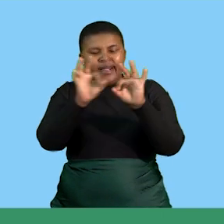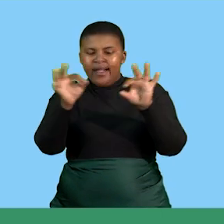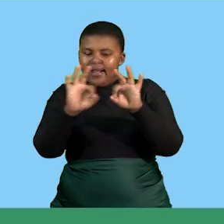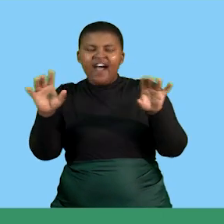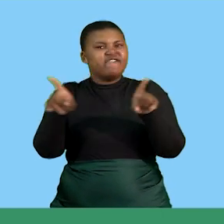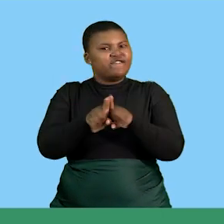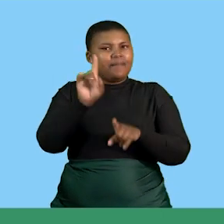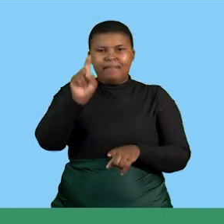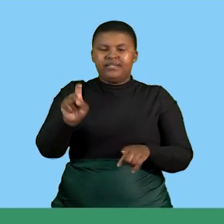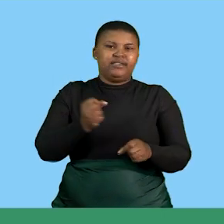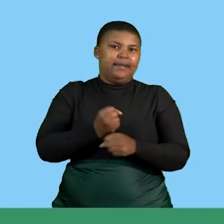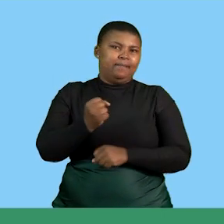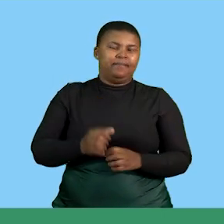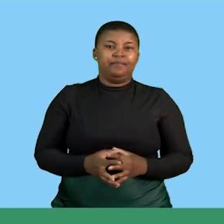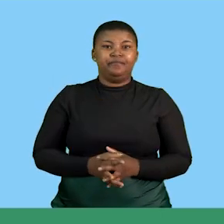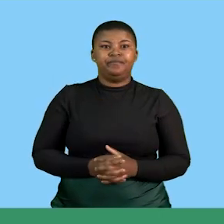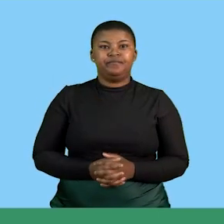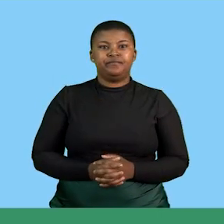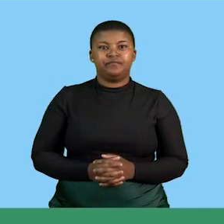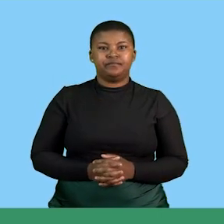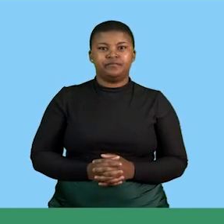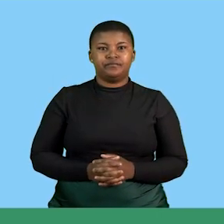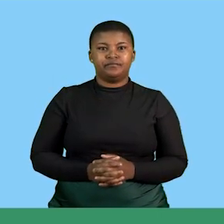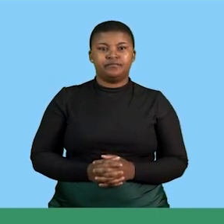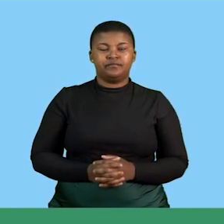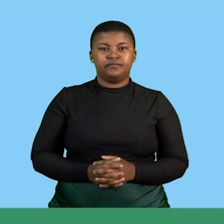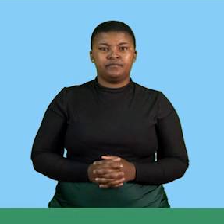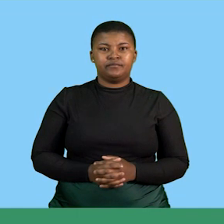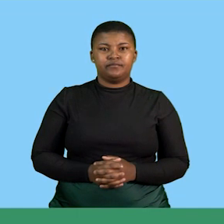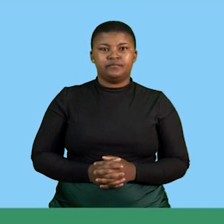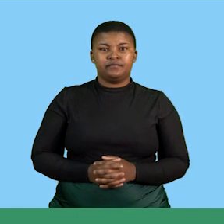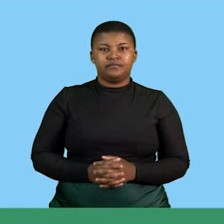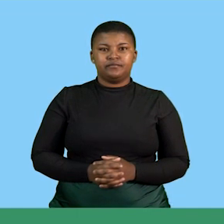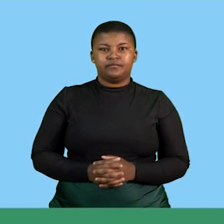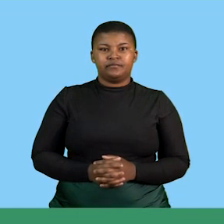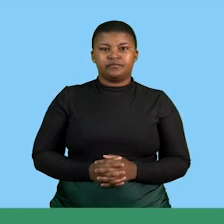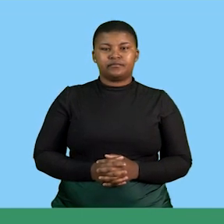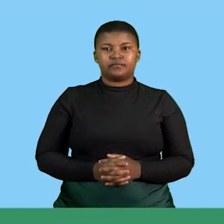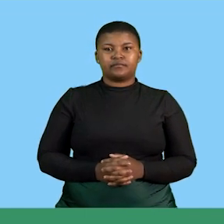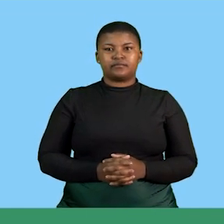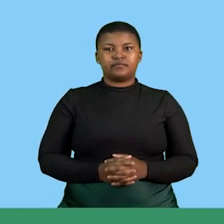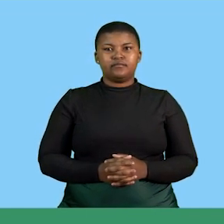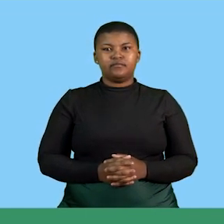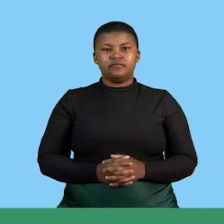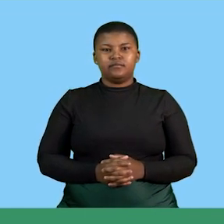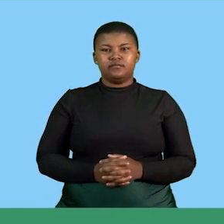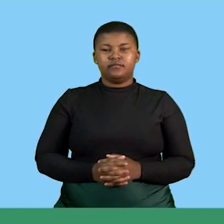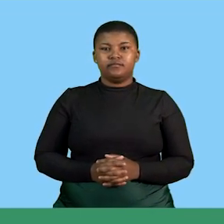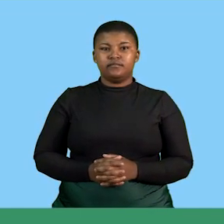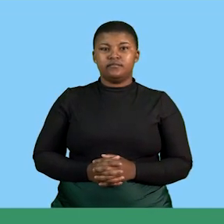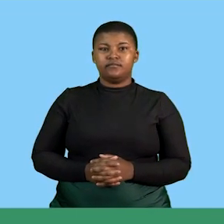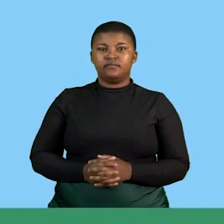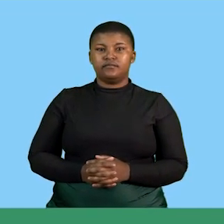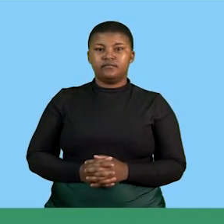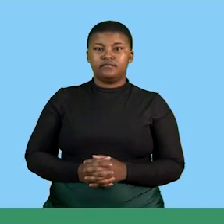possible. So consumers is our first option. I'm just going to delete it here quickly for us to look at the other two options. Okay, the